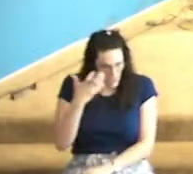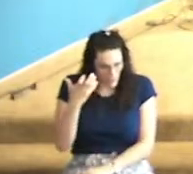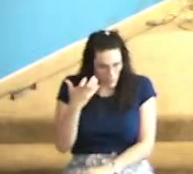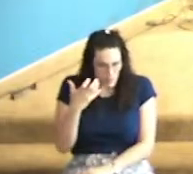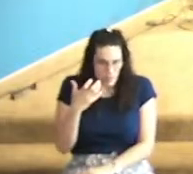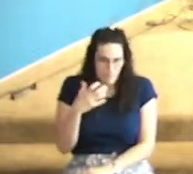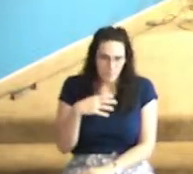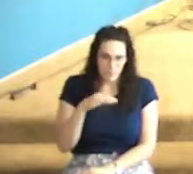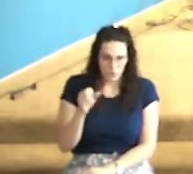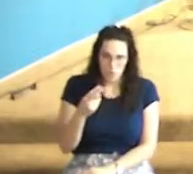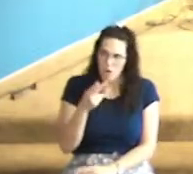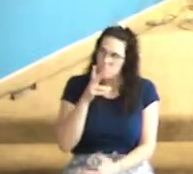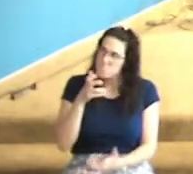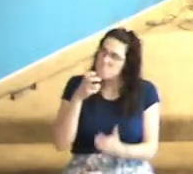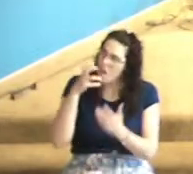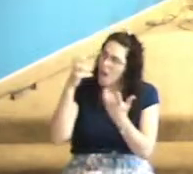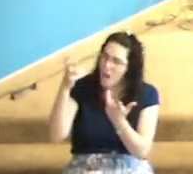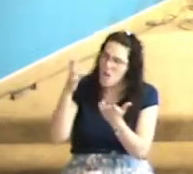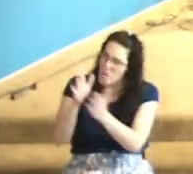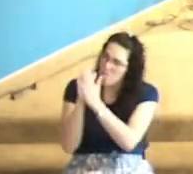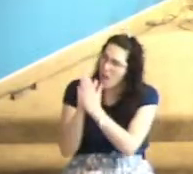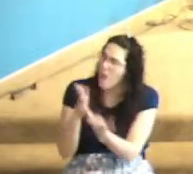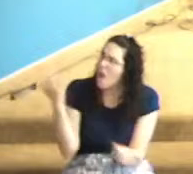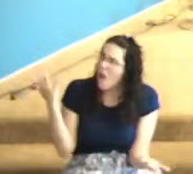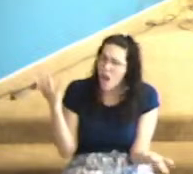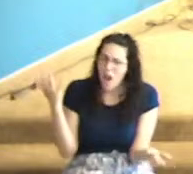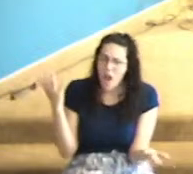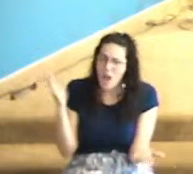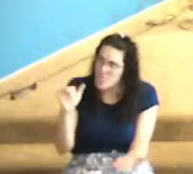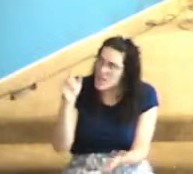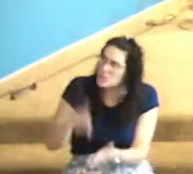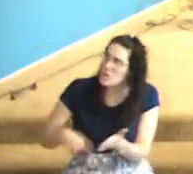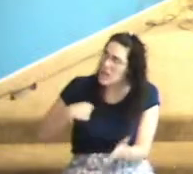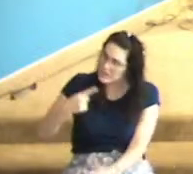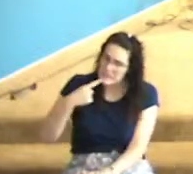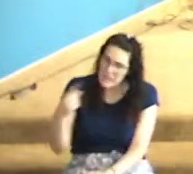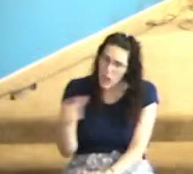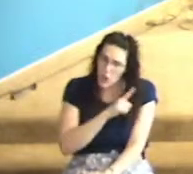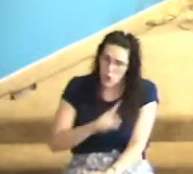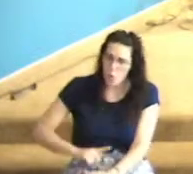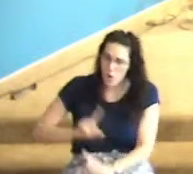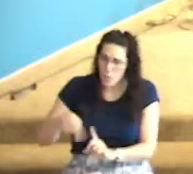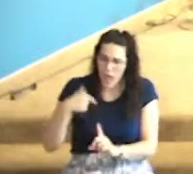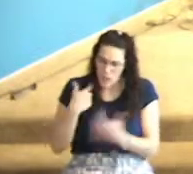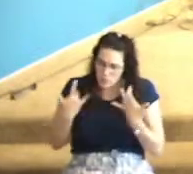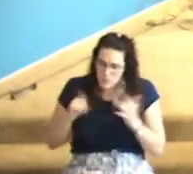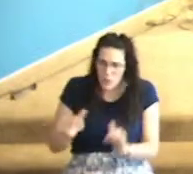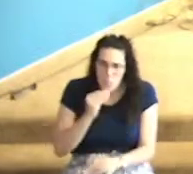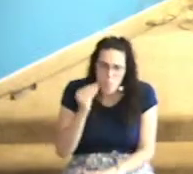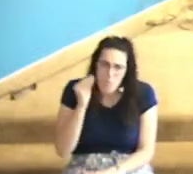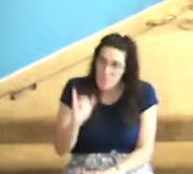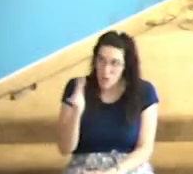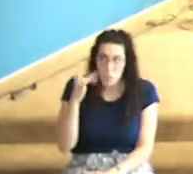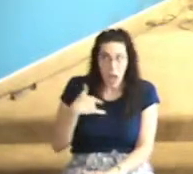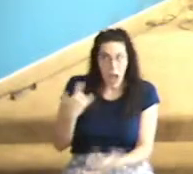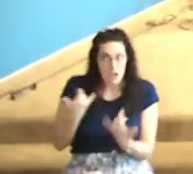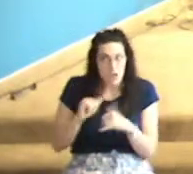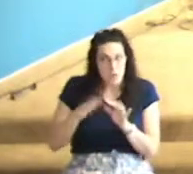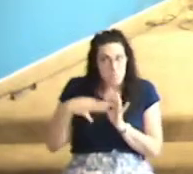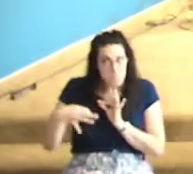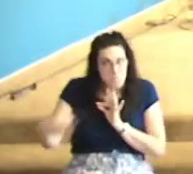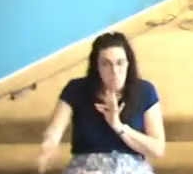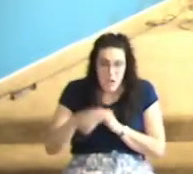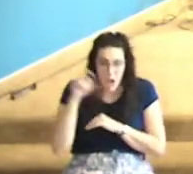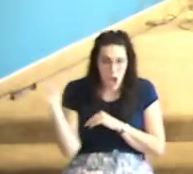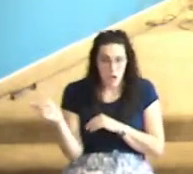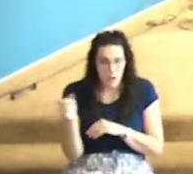he prays to the Lord. Isn't this what I said, Lord, when I was still at home? That is why I tried to forestall